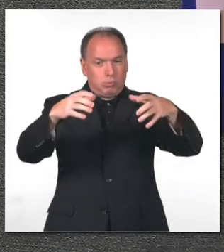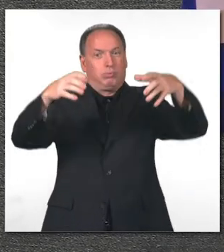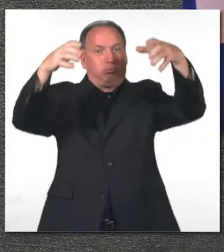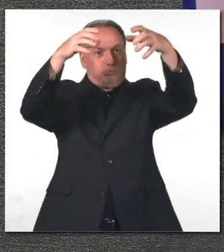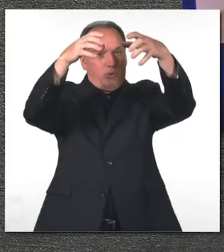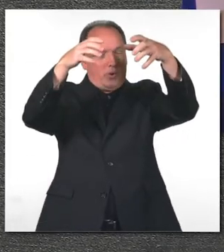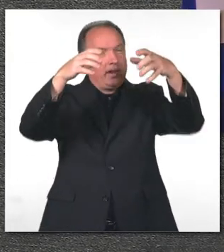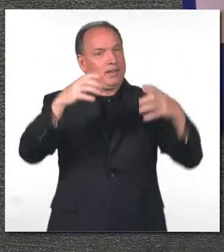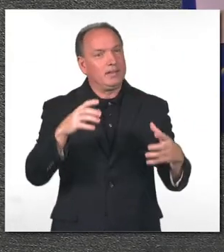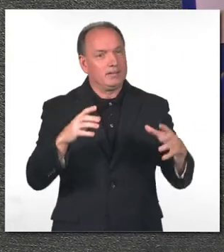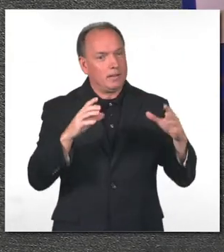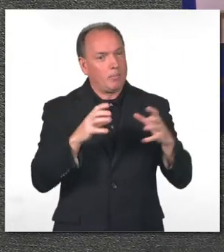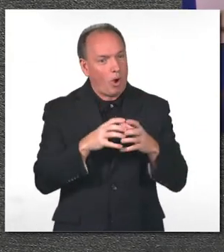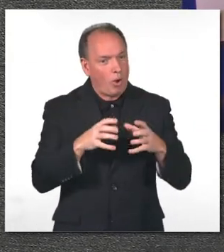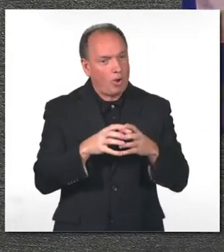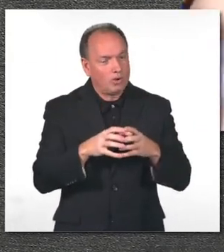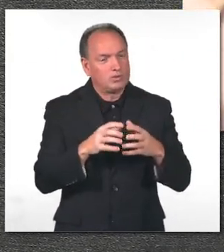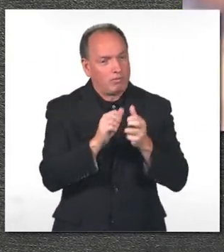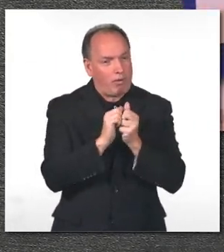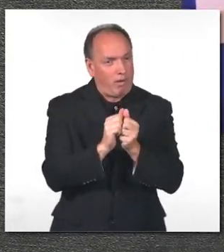snowballs on it.